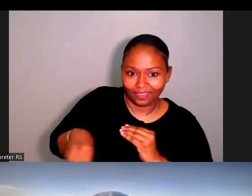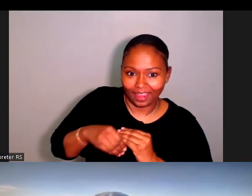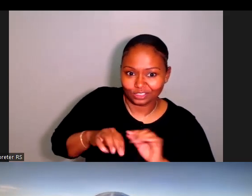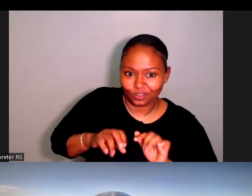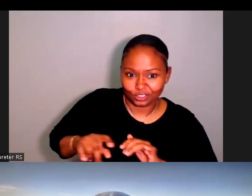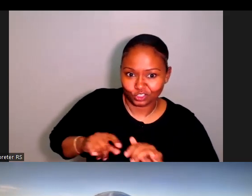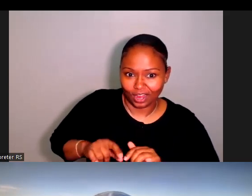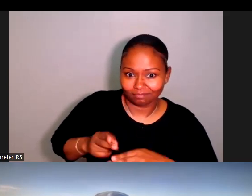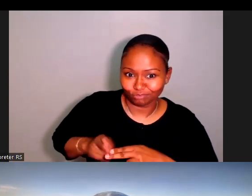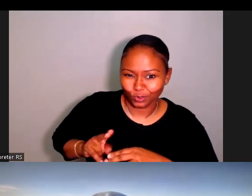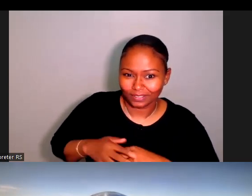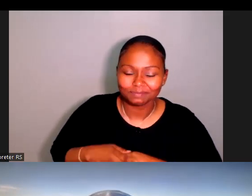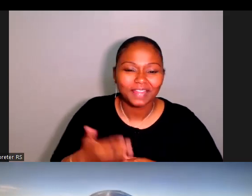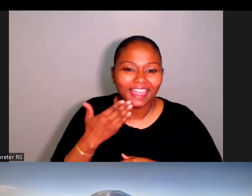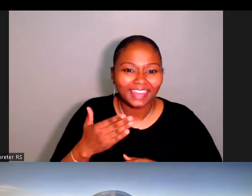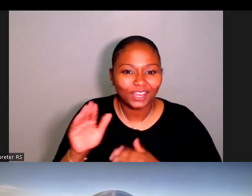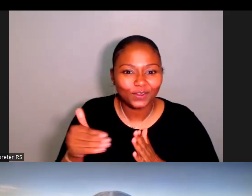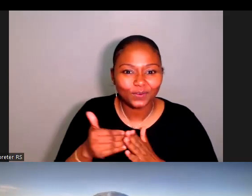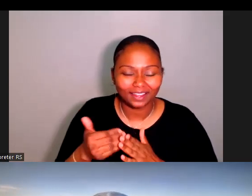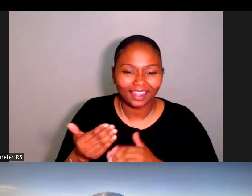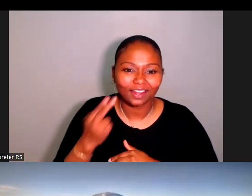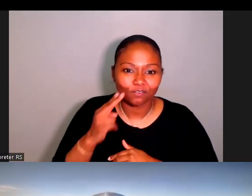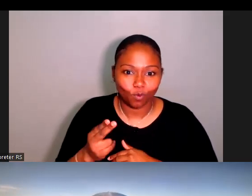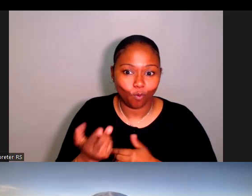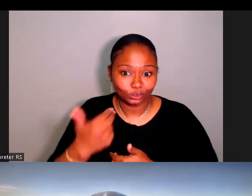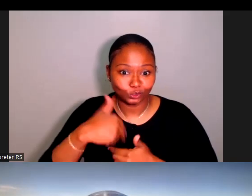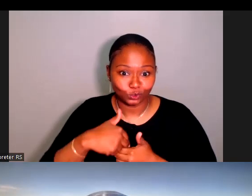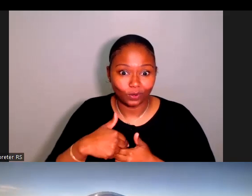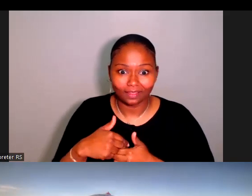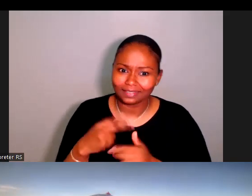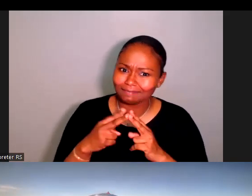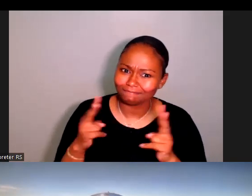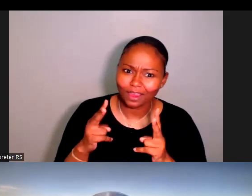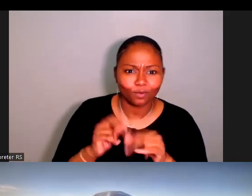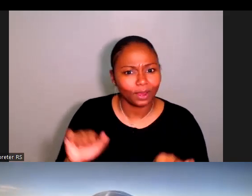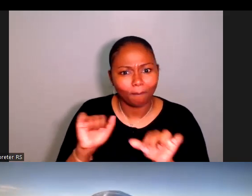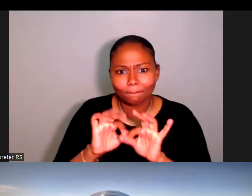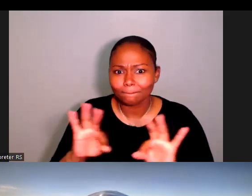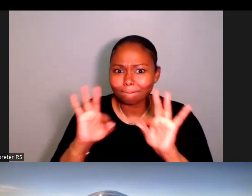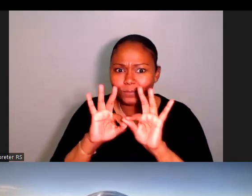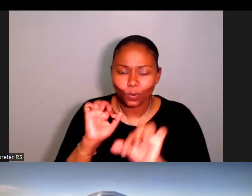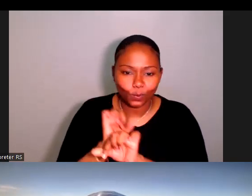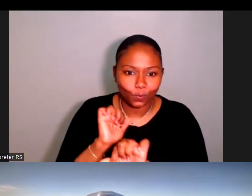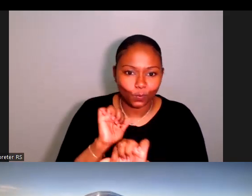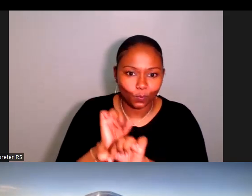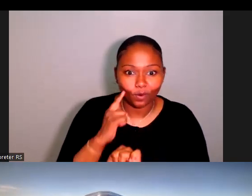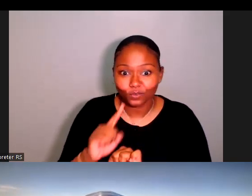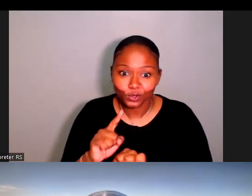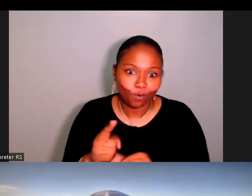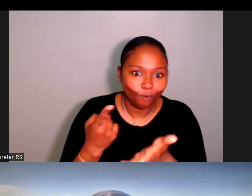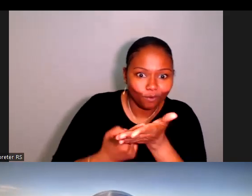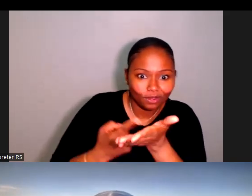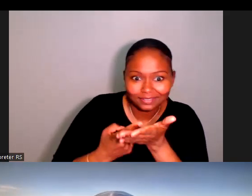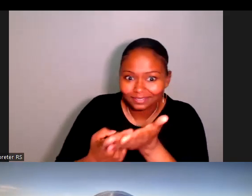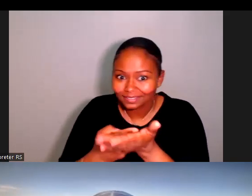Thank you again for participating in this very important work and for your conversation and your discussions and your